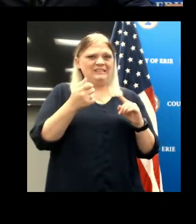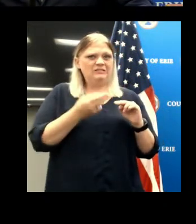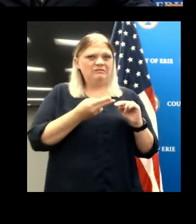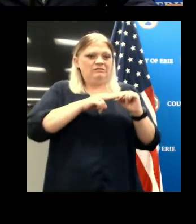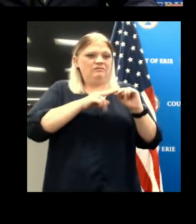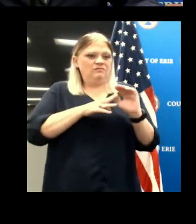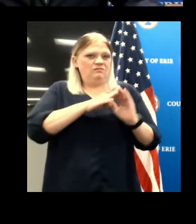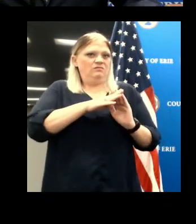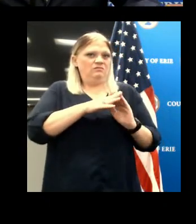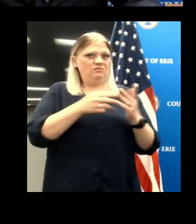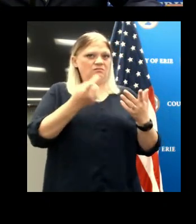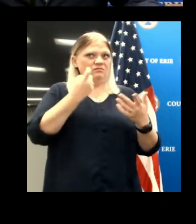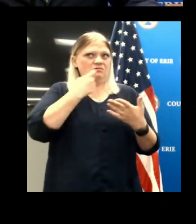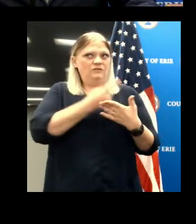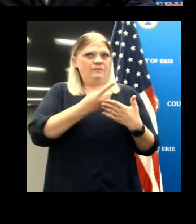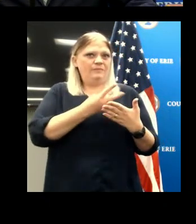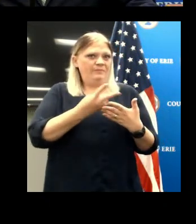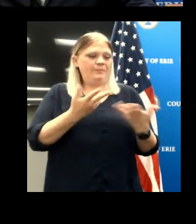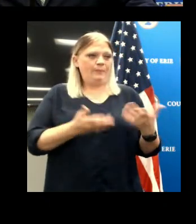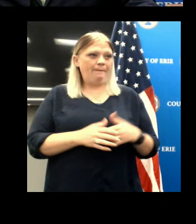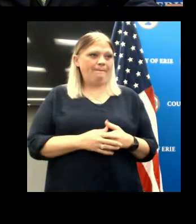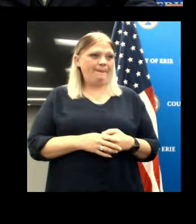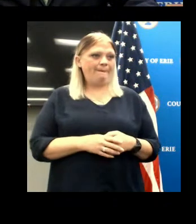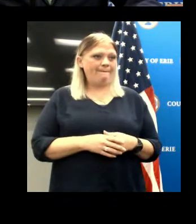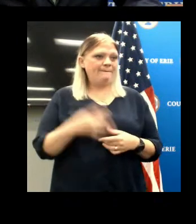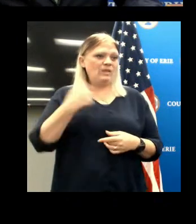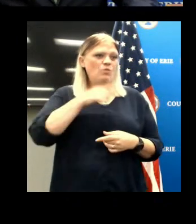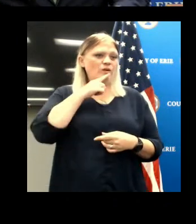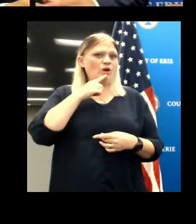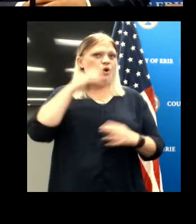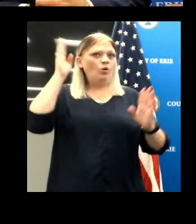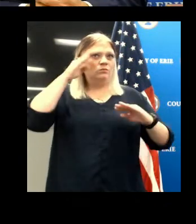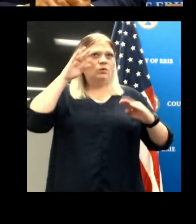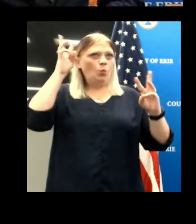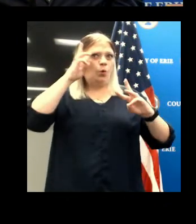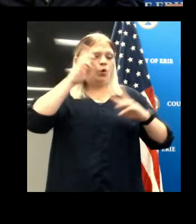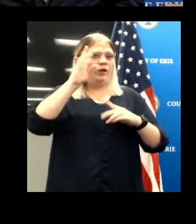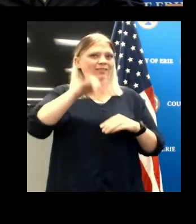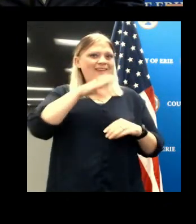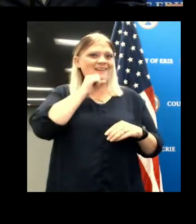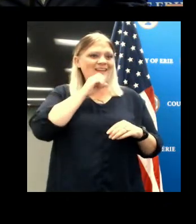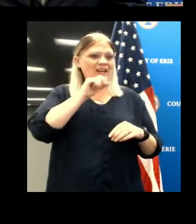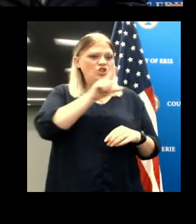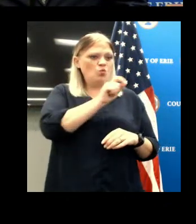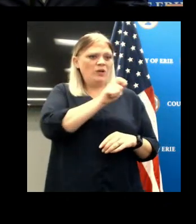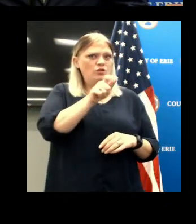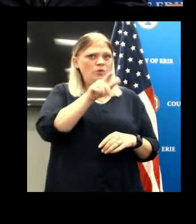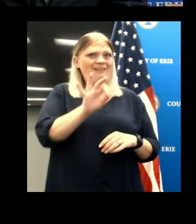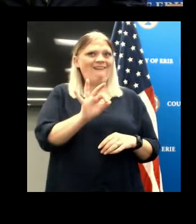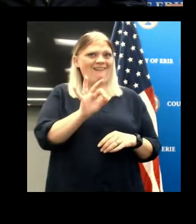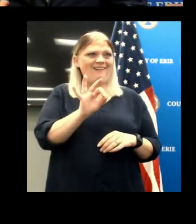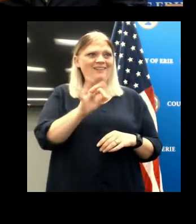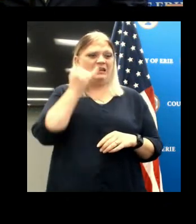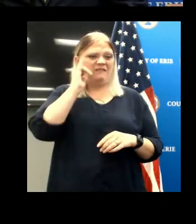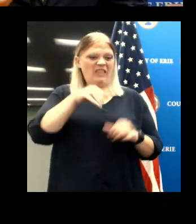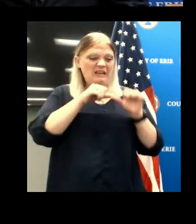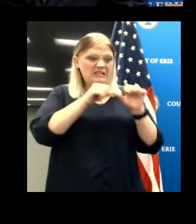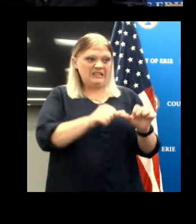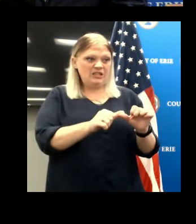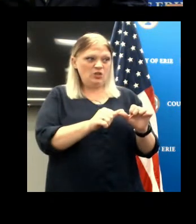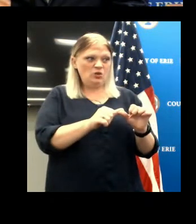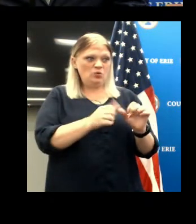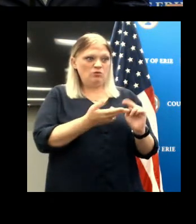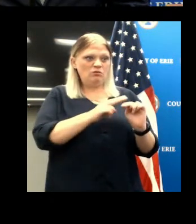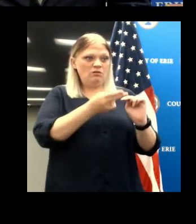last couple of weeks. And we are worried about that age category of 20 to 29 because if that continues to grow, that means